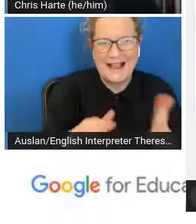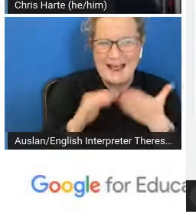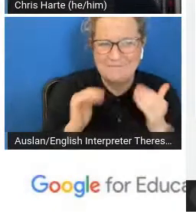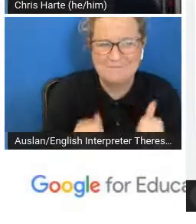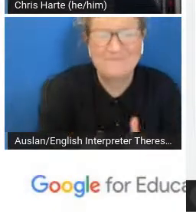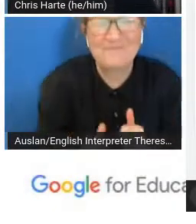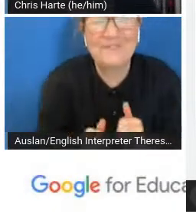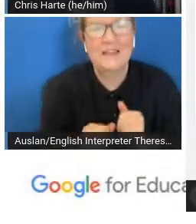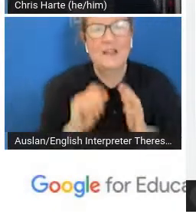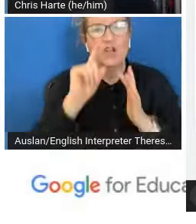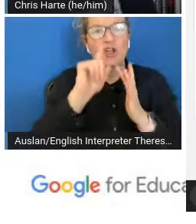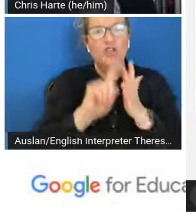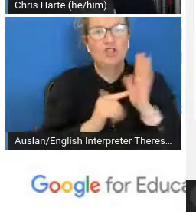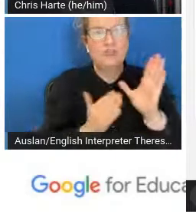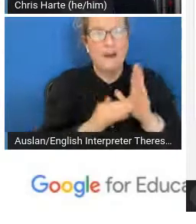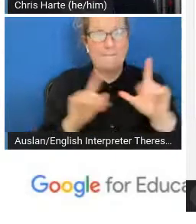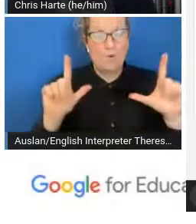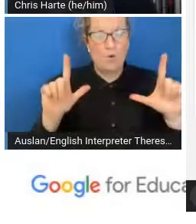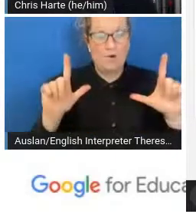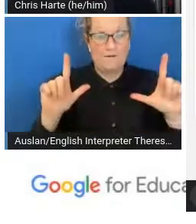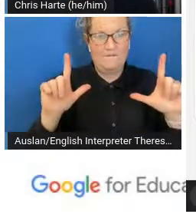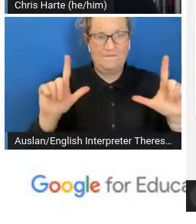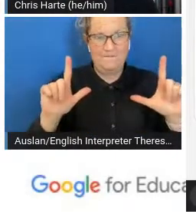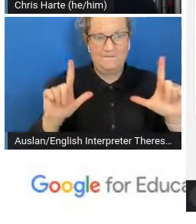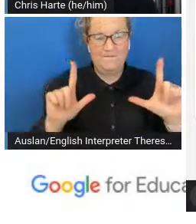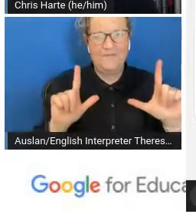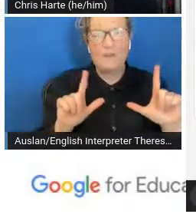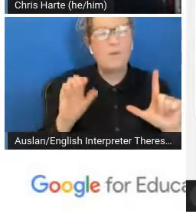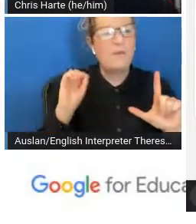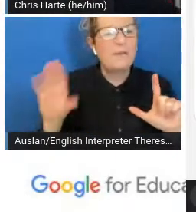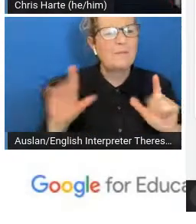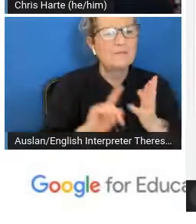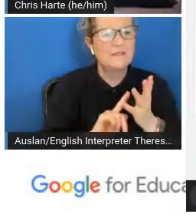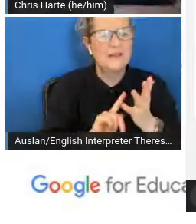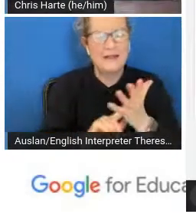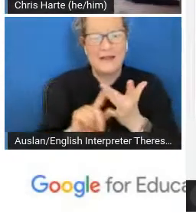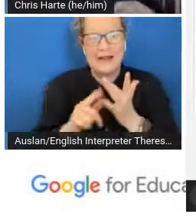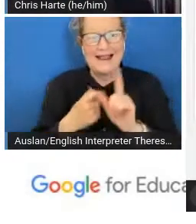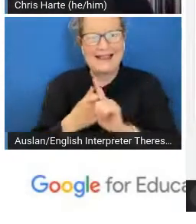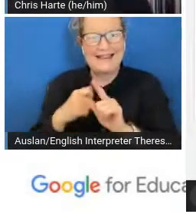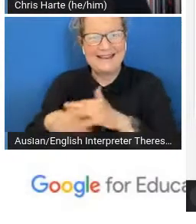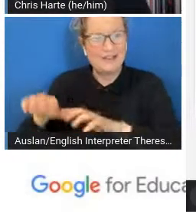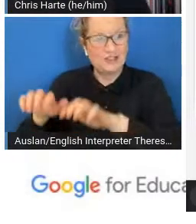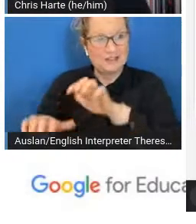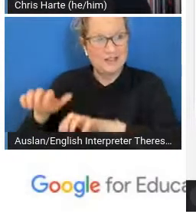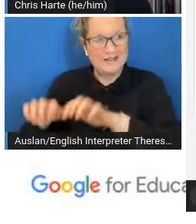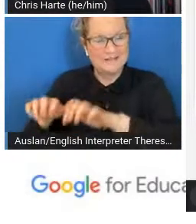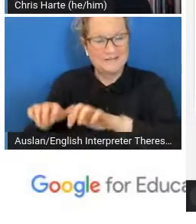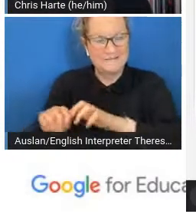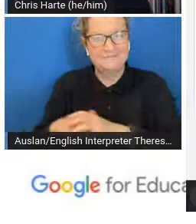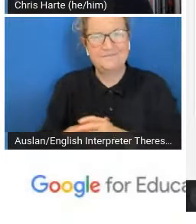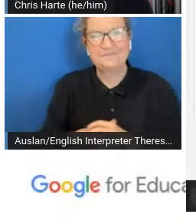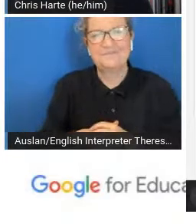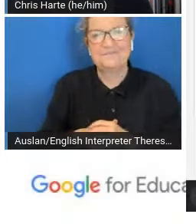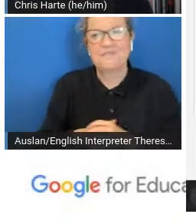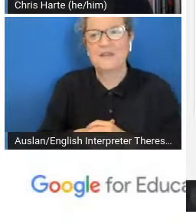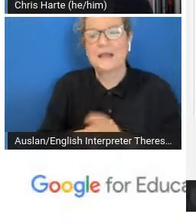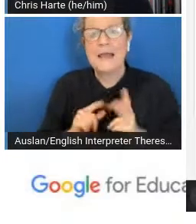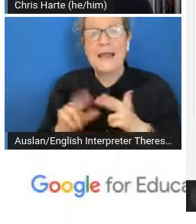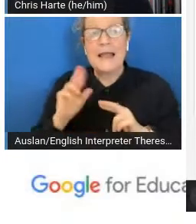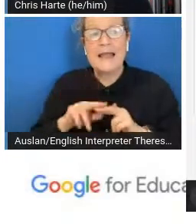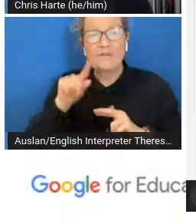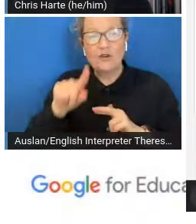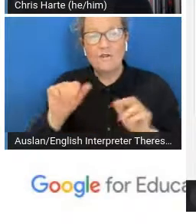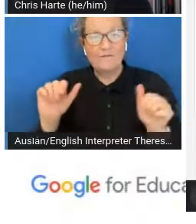think we're going to stick the link into the chat if anybody wants to jump on this Jamboard. And if anyone has used,